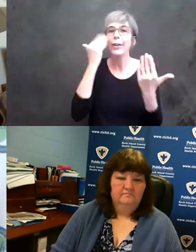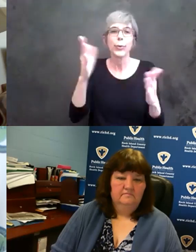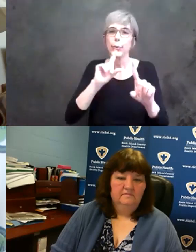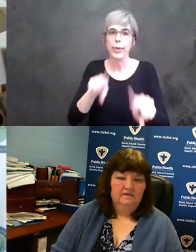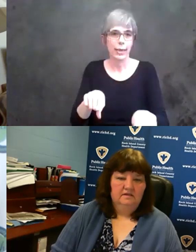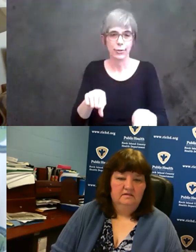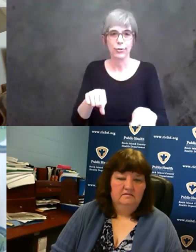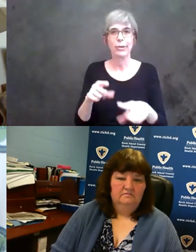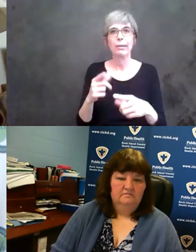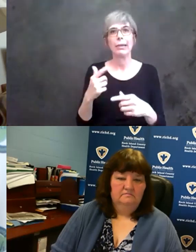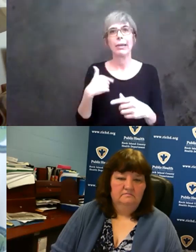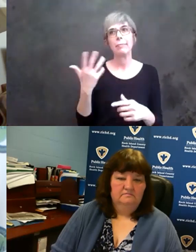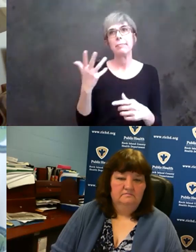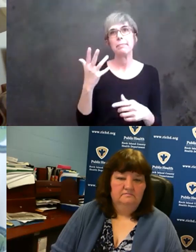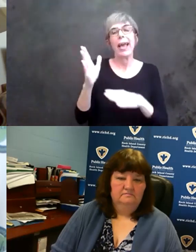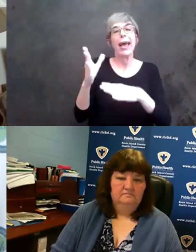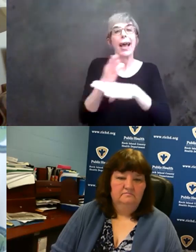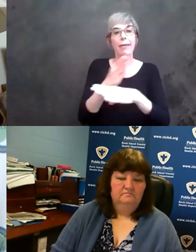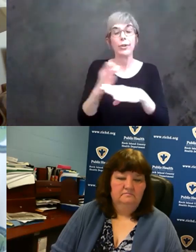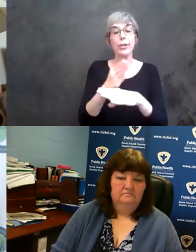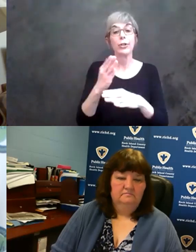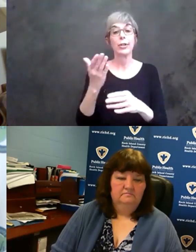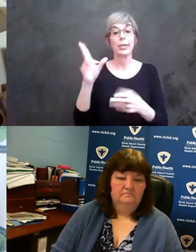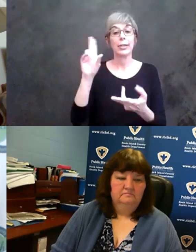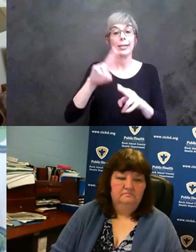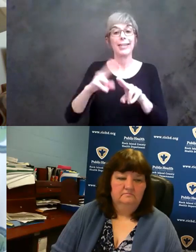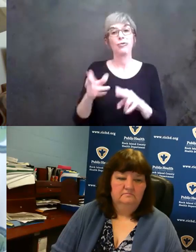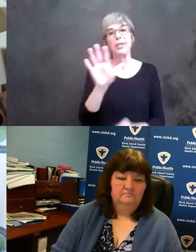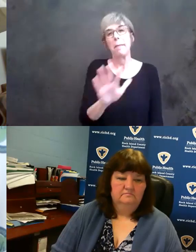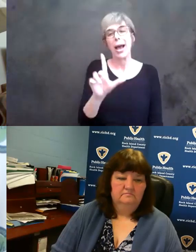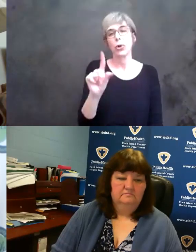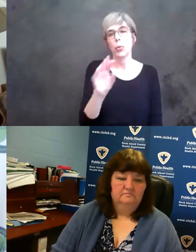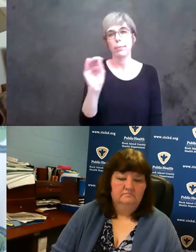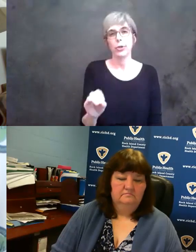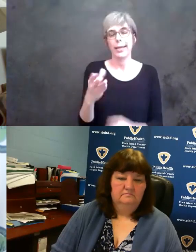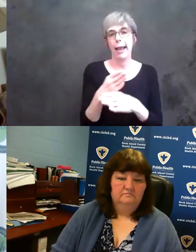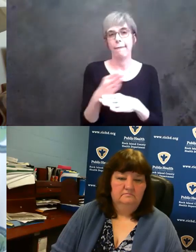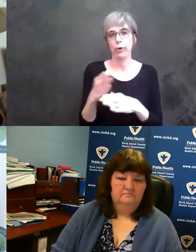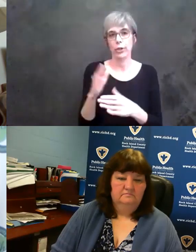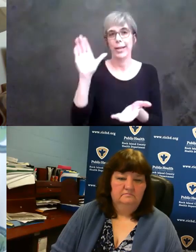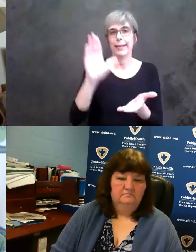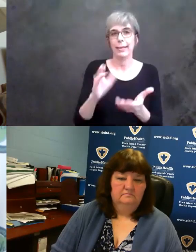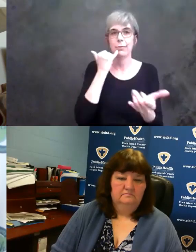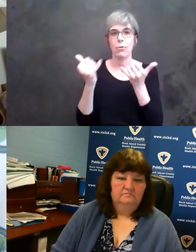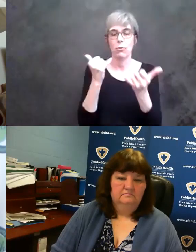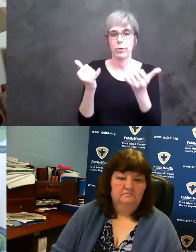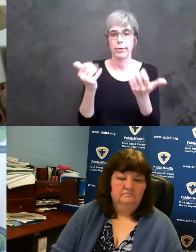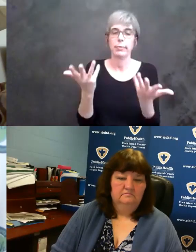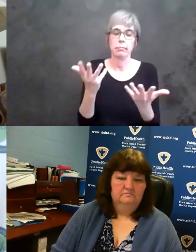average, there's at least a 20% decrease in calls, but that's just based off of what may have happened.